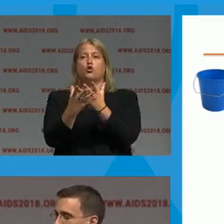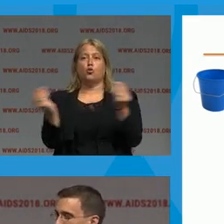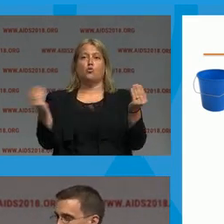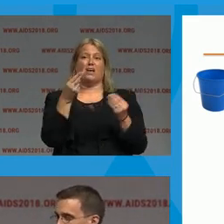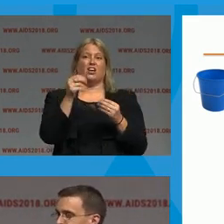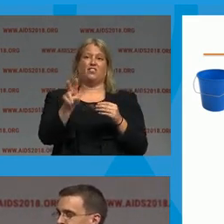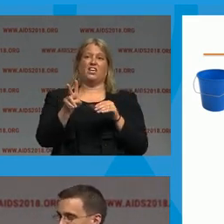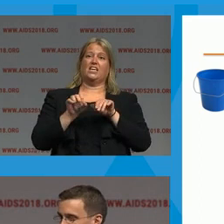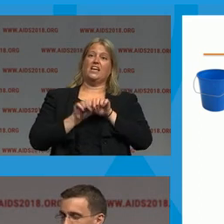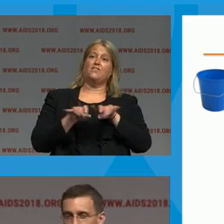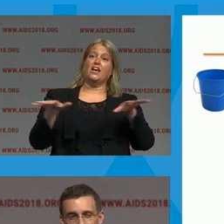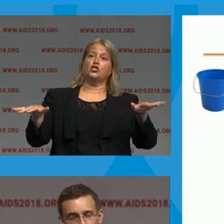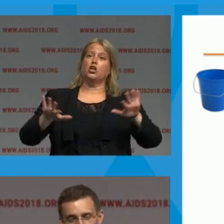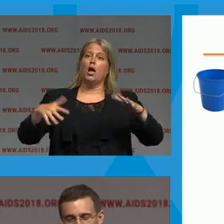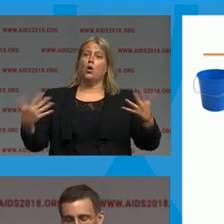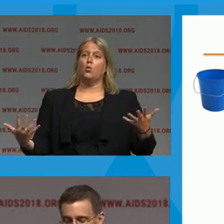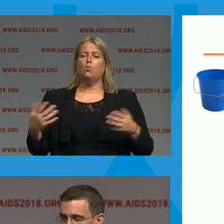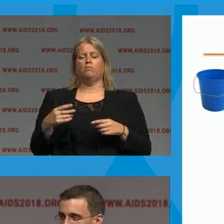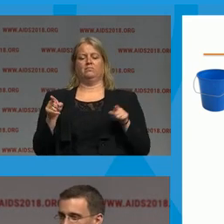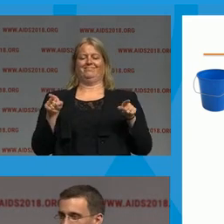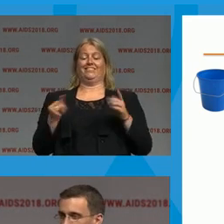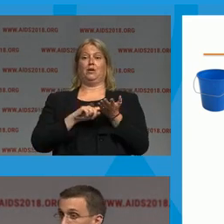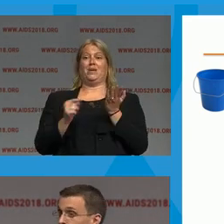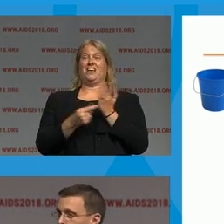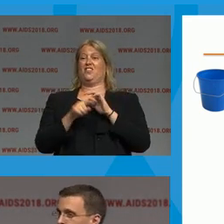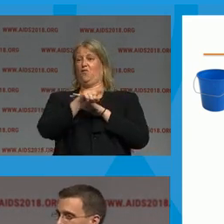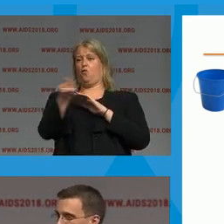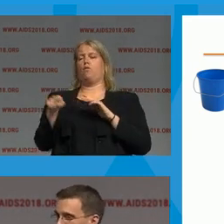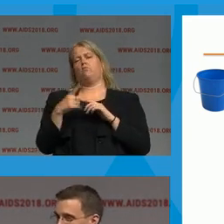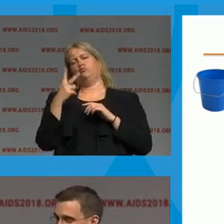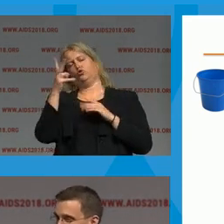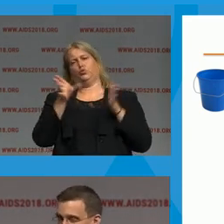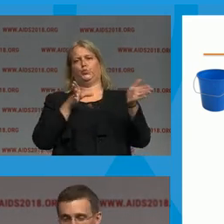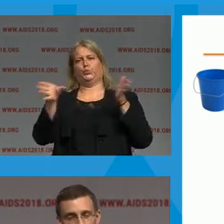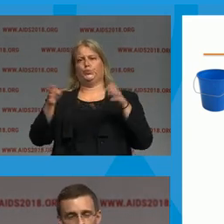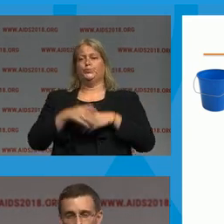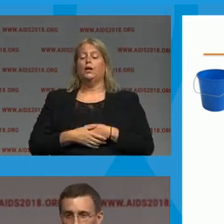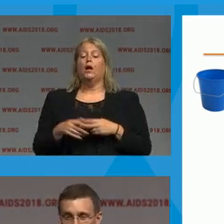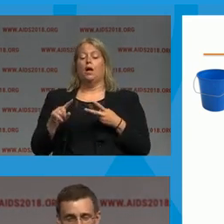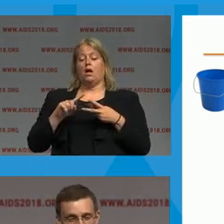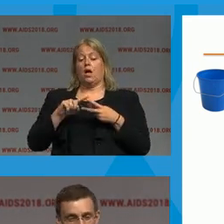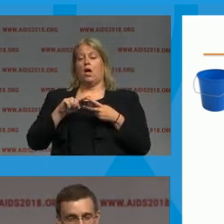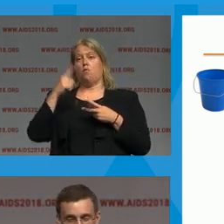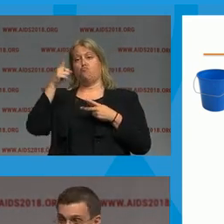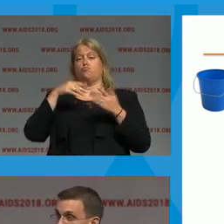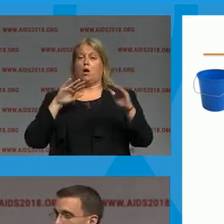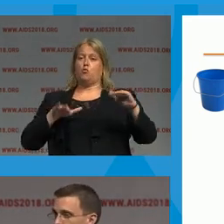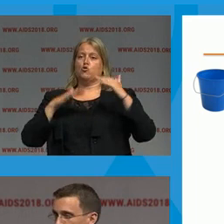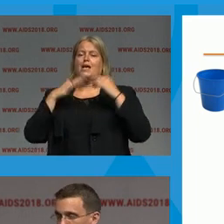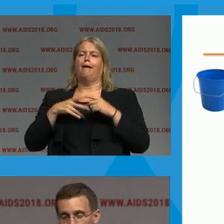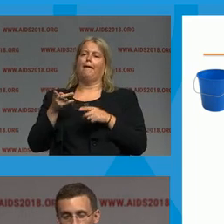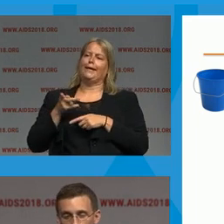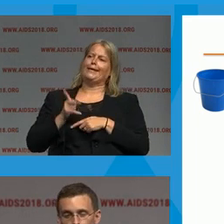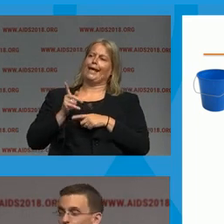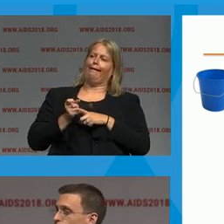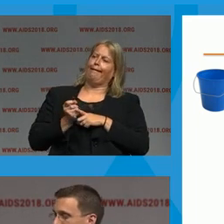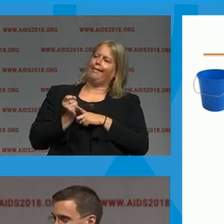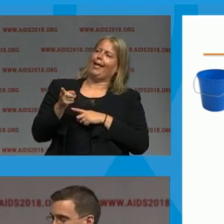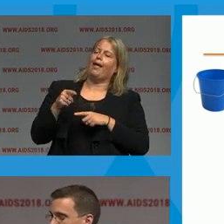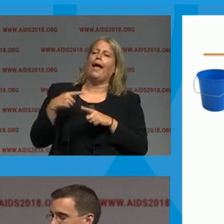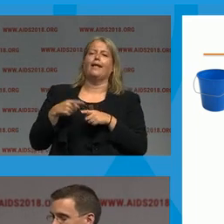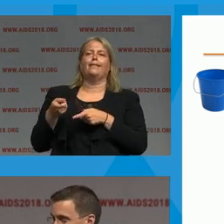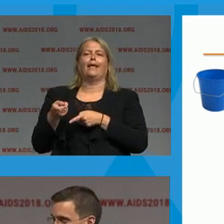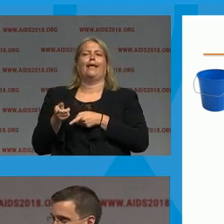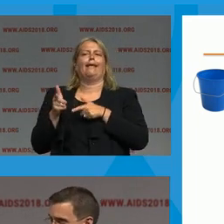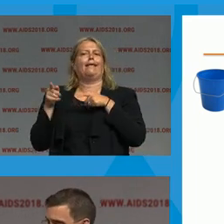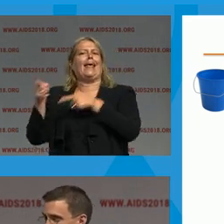into two categories based on this metaphor. Some approaches, such as kick and kill, are efforts to drain this reservoir. We want to